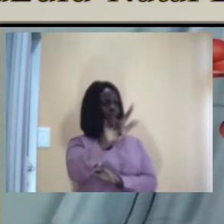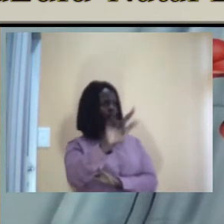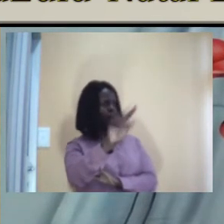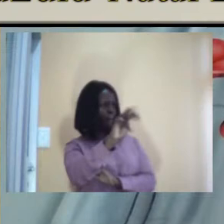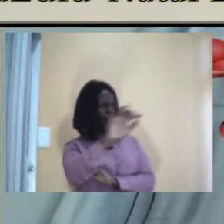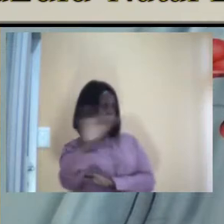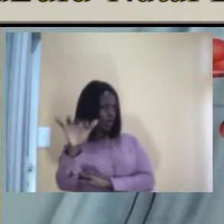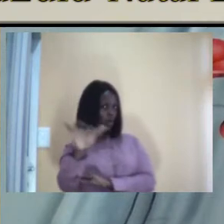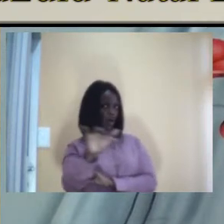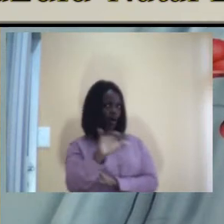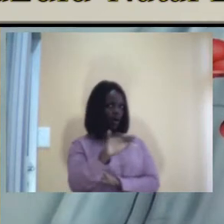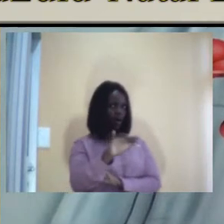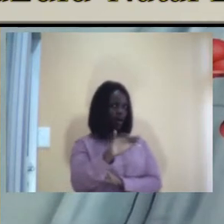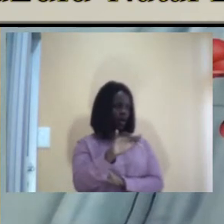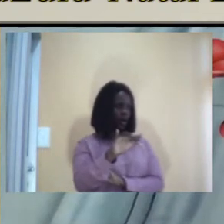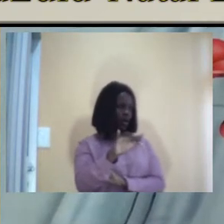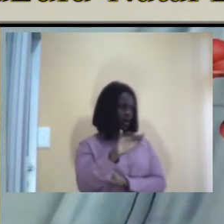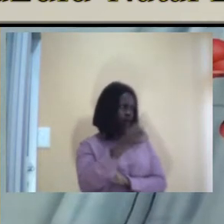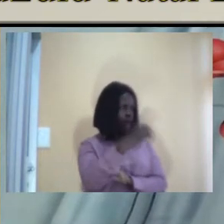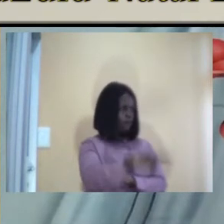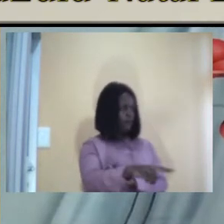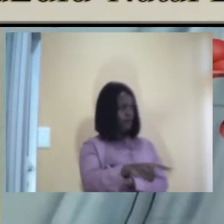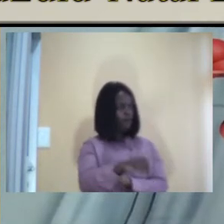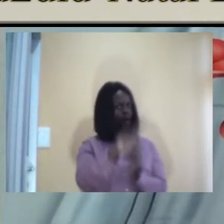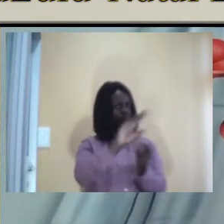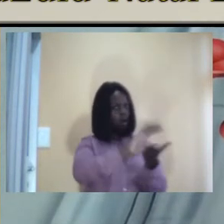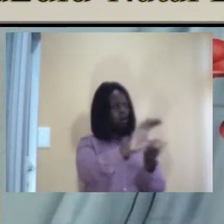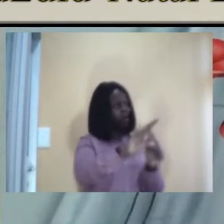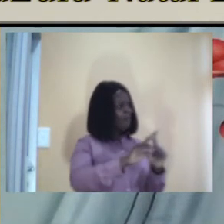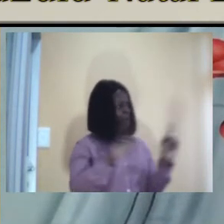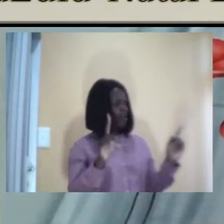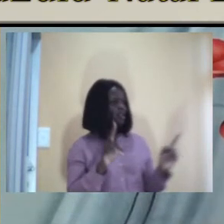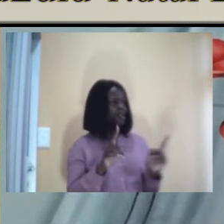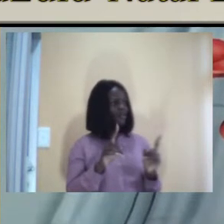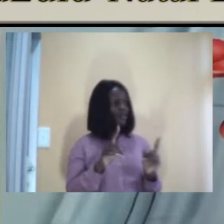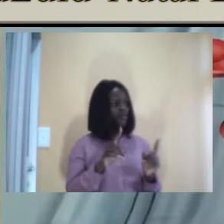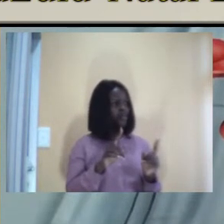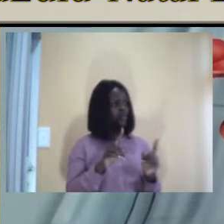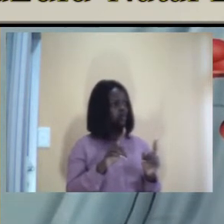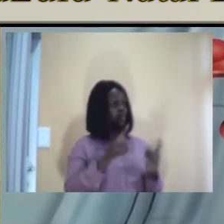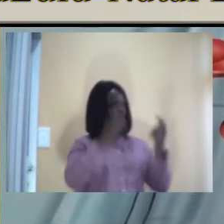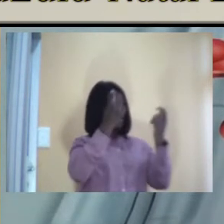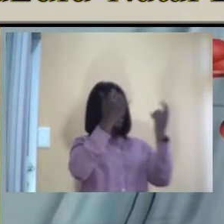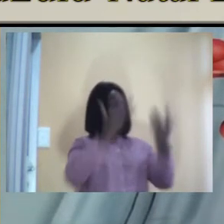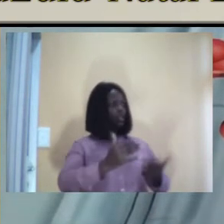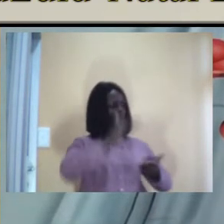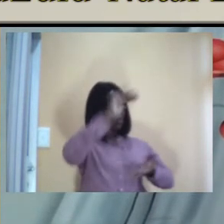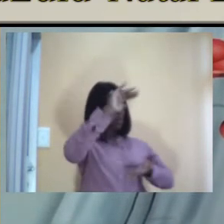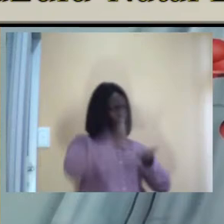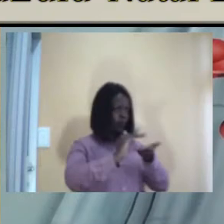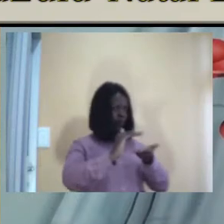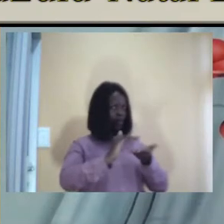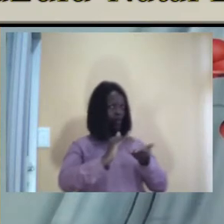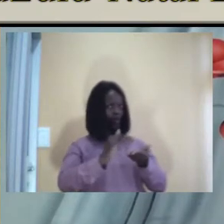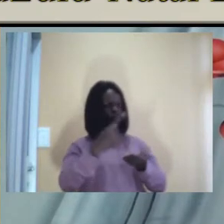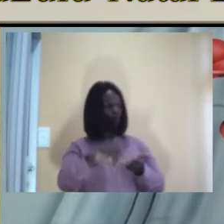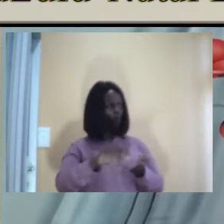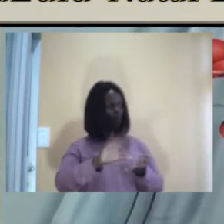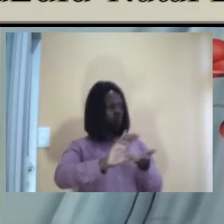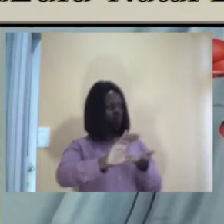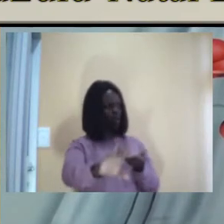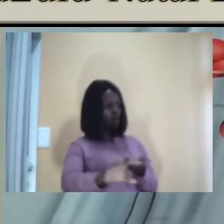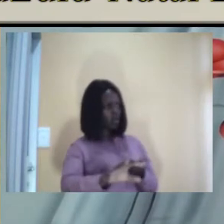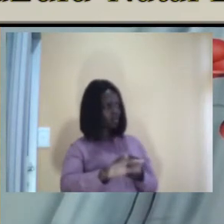297.27 million allocated for conditional grant. However, the budget cut to the conditional grant that will be have